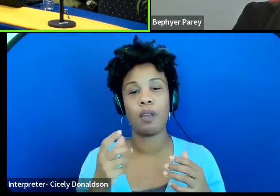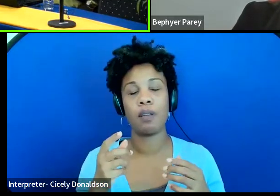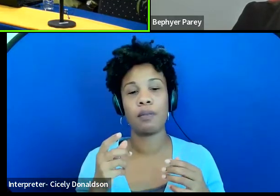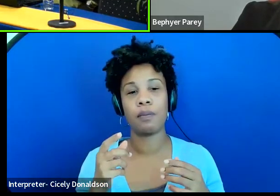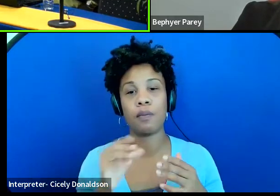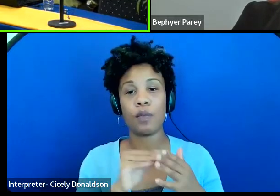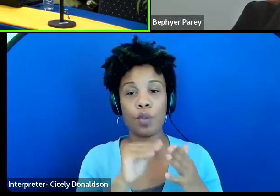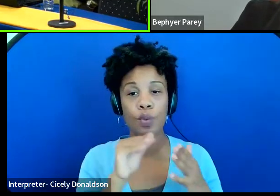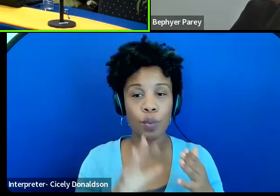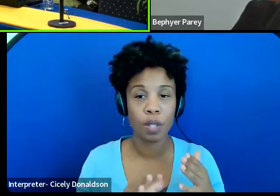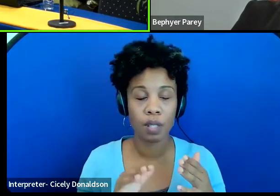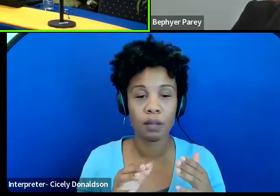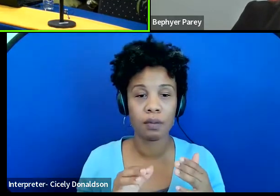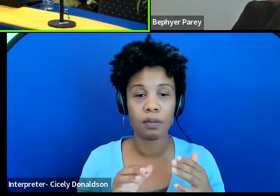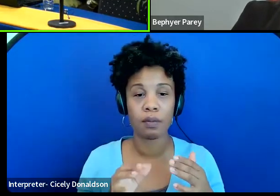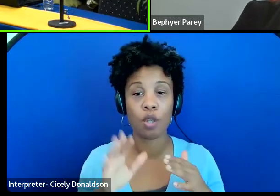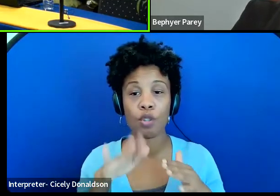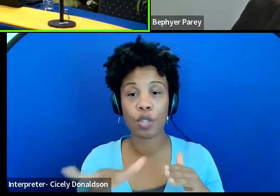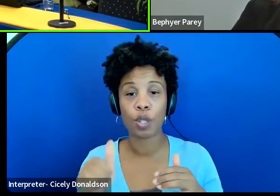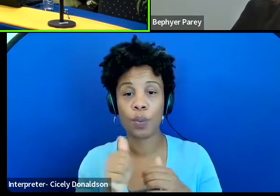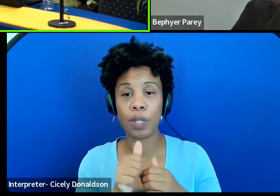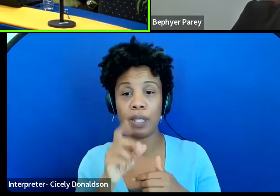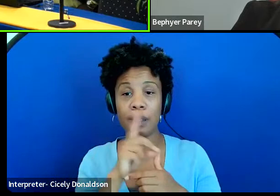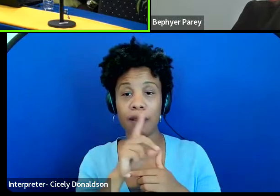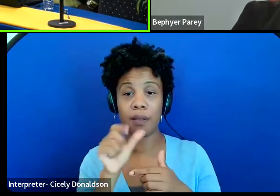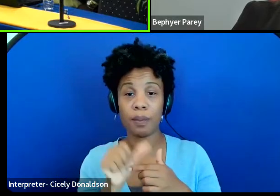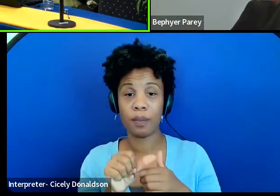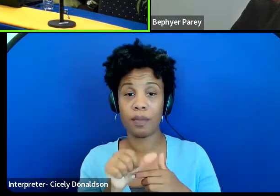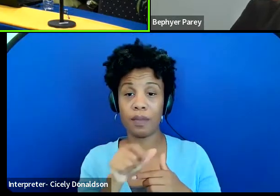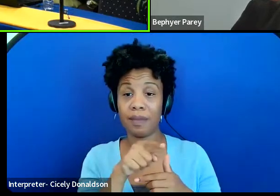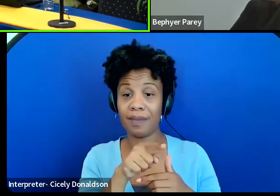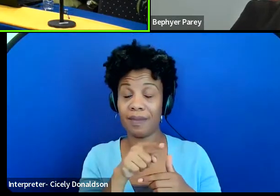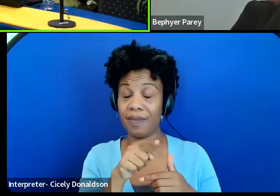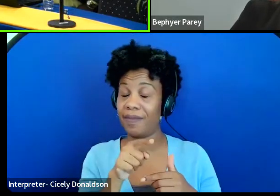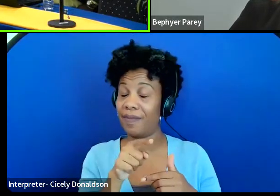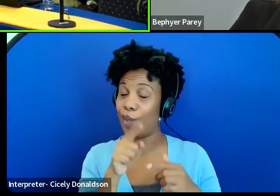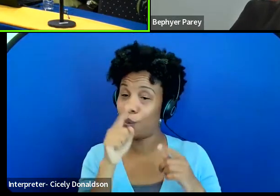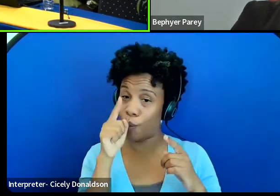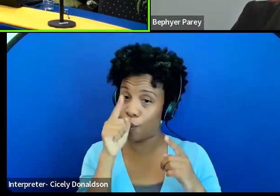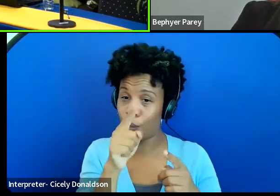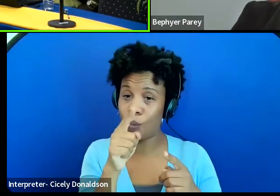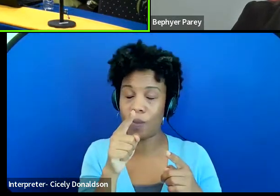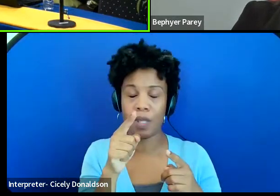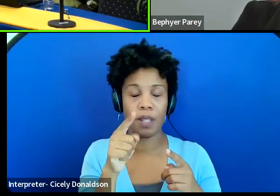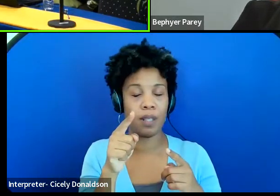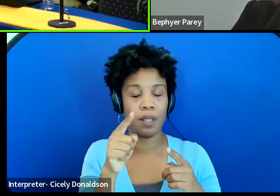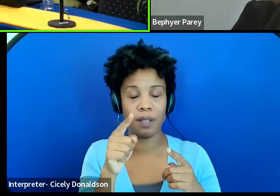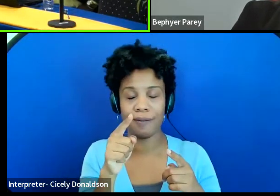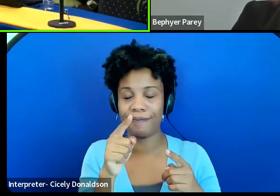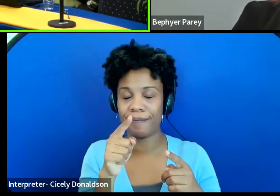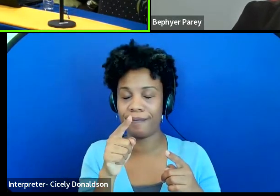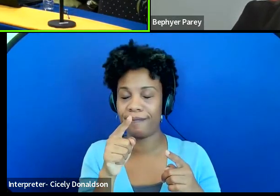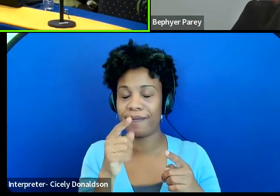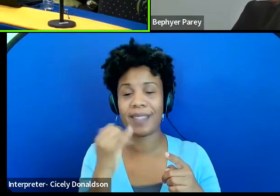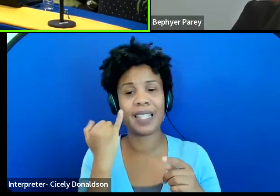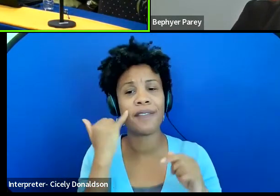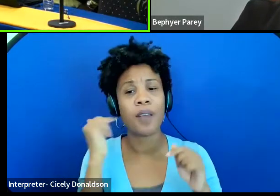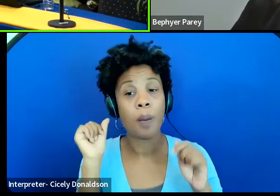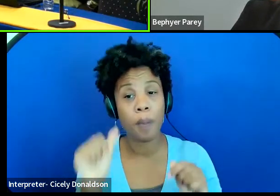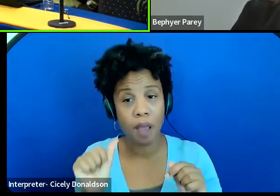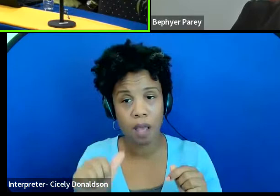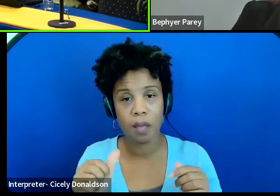children with disabilities must, as far as practicable, be in the